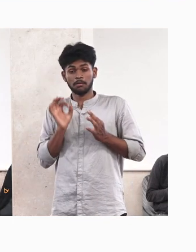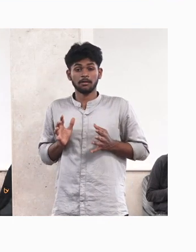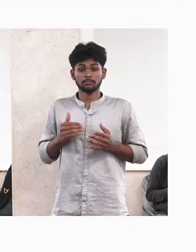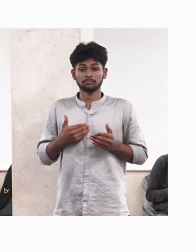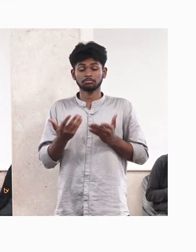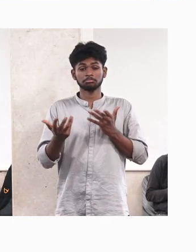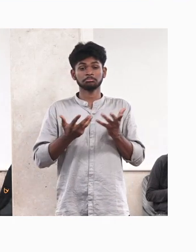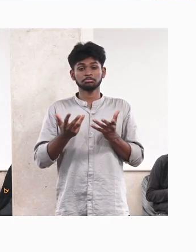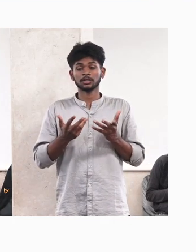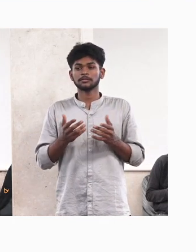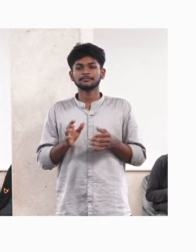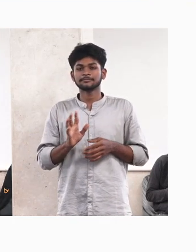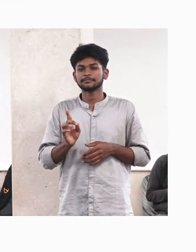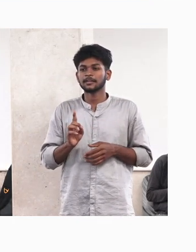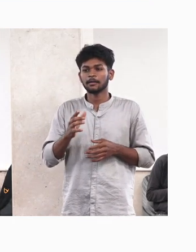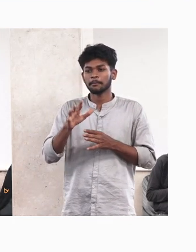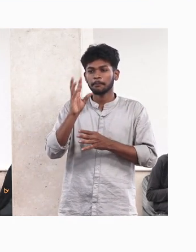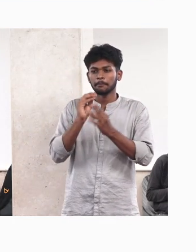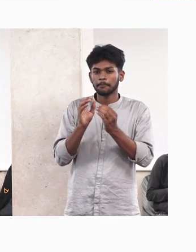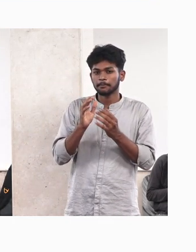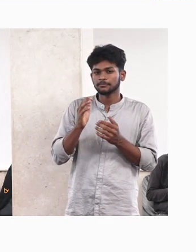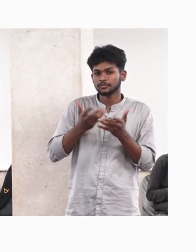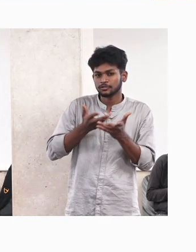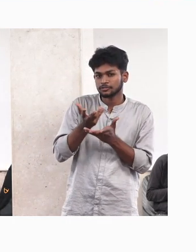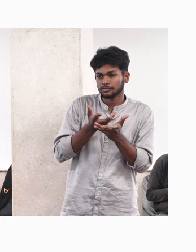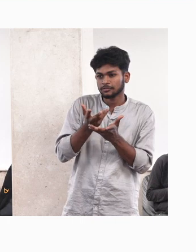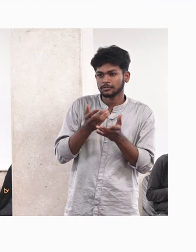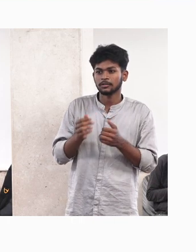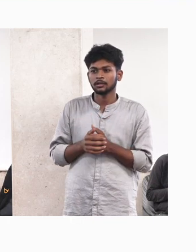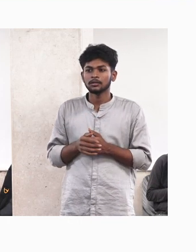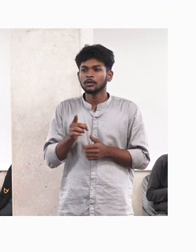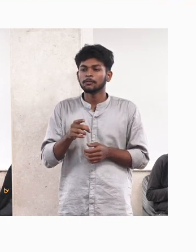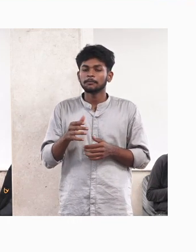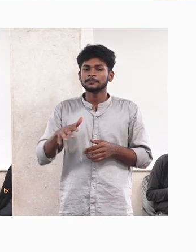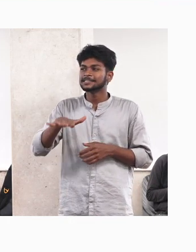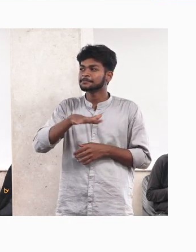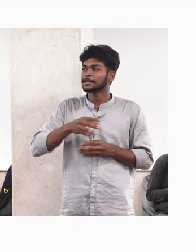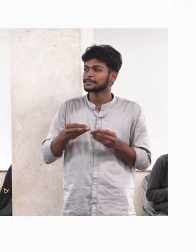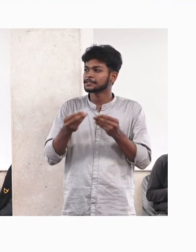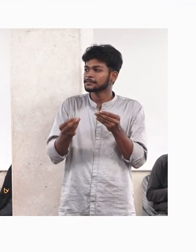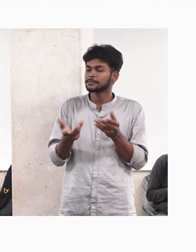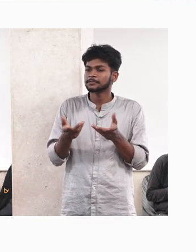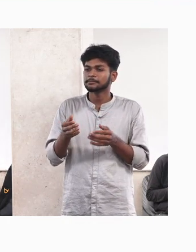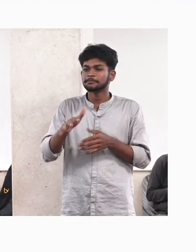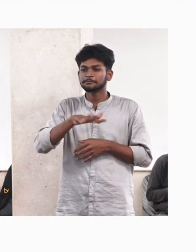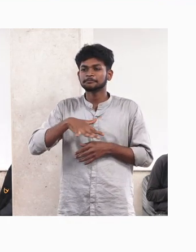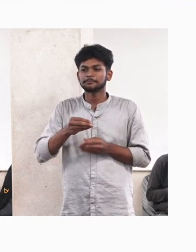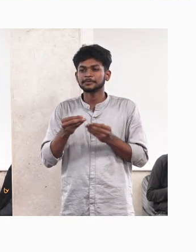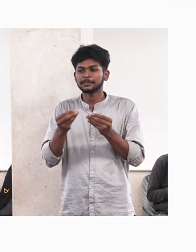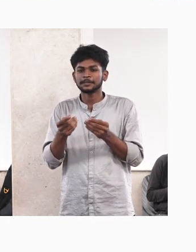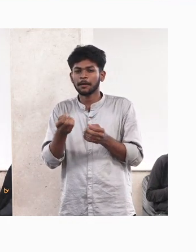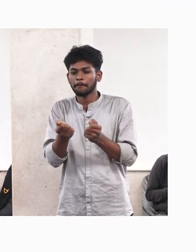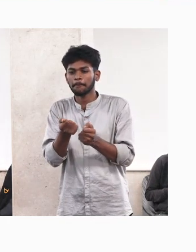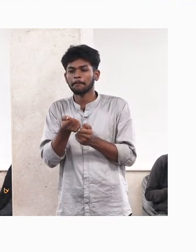just wondering, because the main goal is to give space to the family to